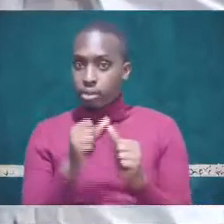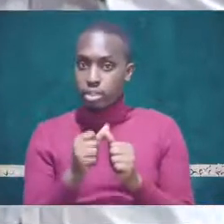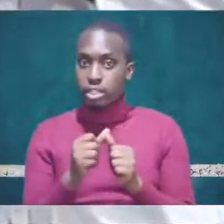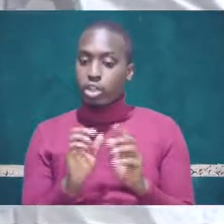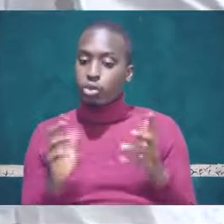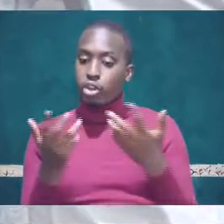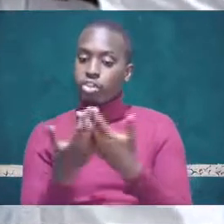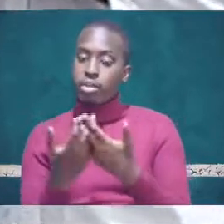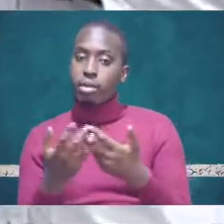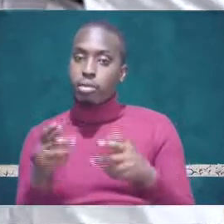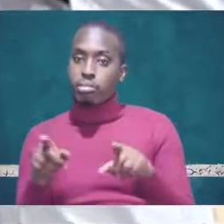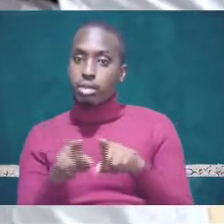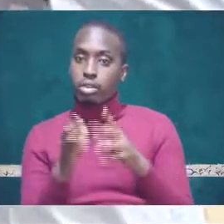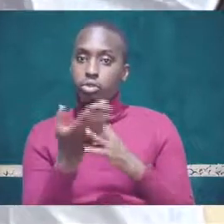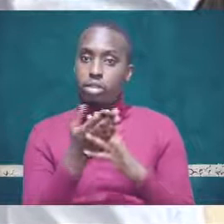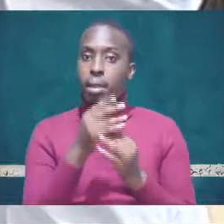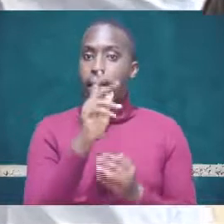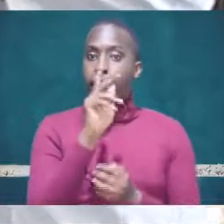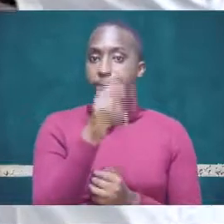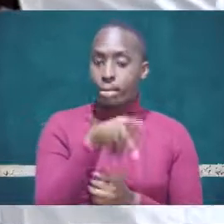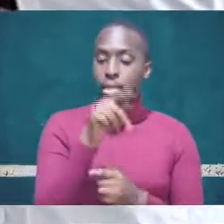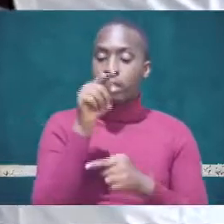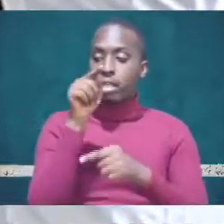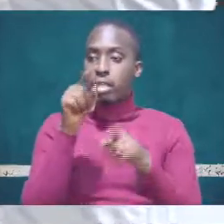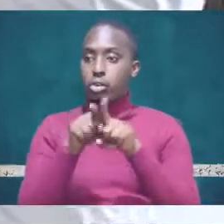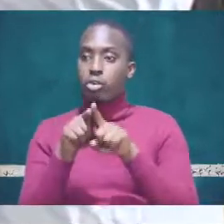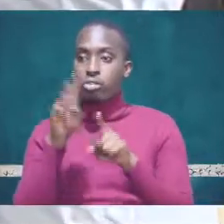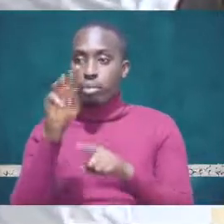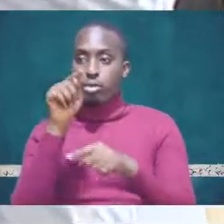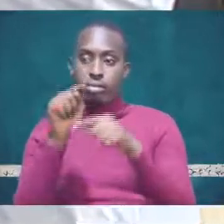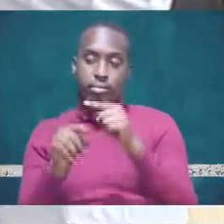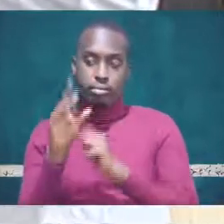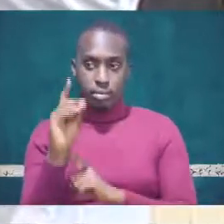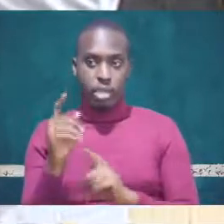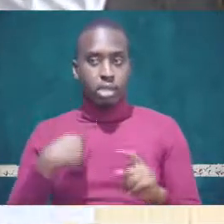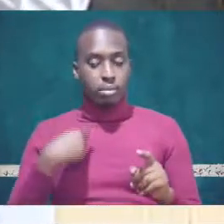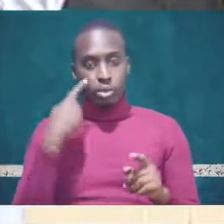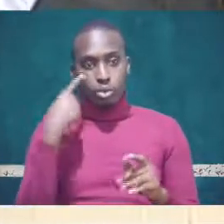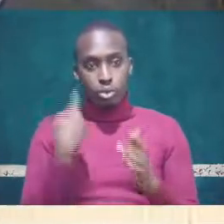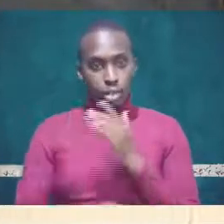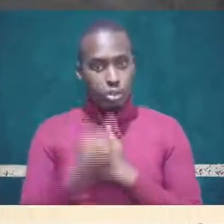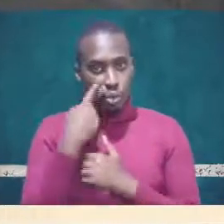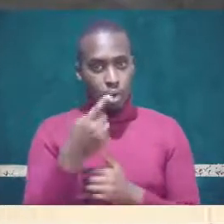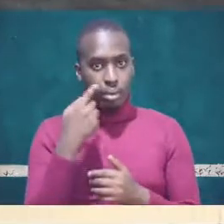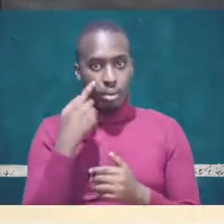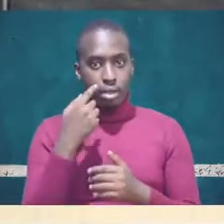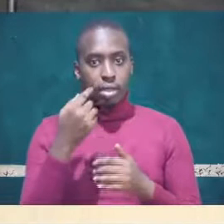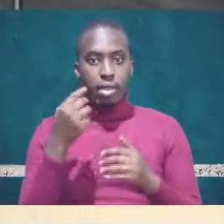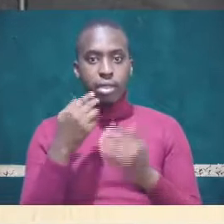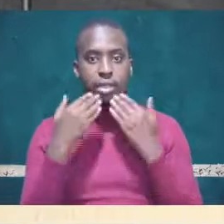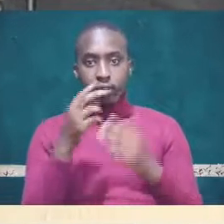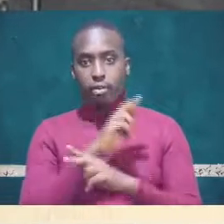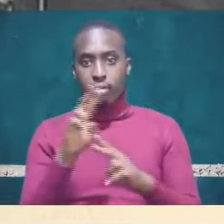the relationship P equals W over T. And we have also seen how to use it in an equation. So thank you for being